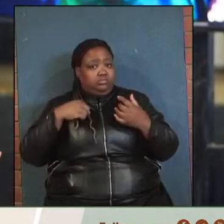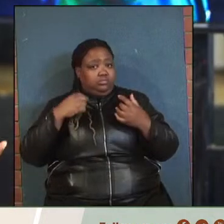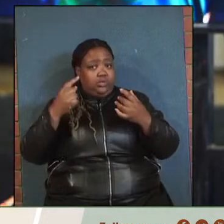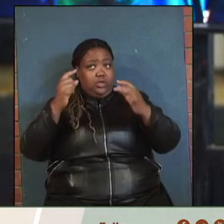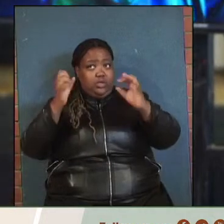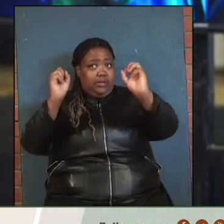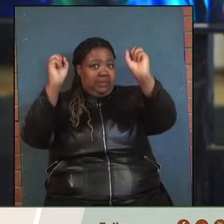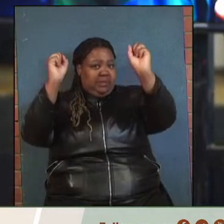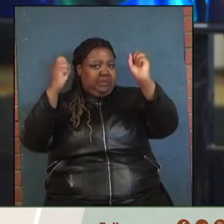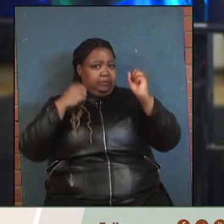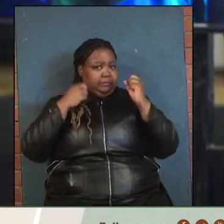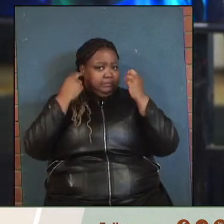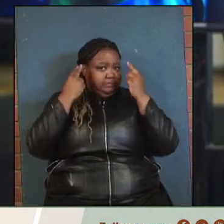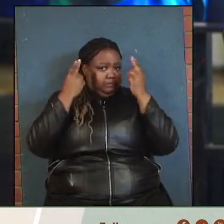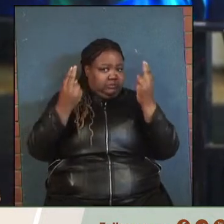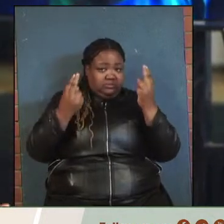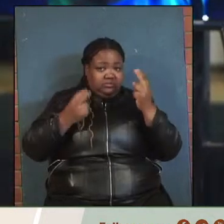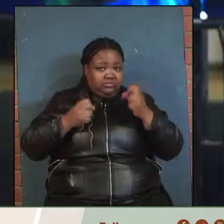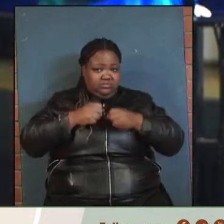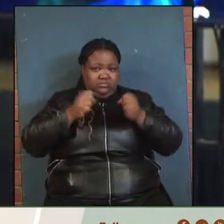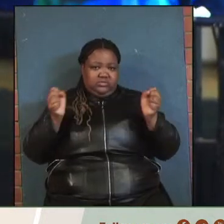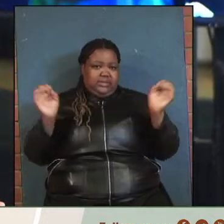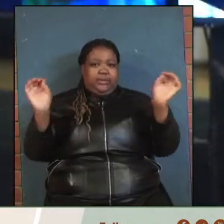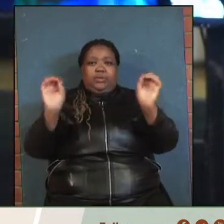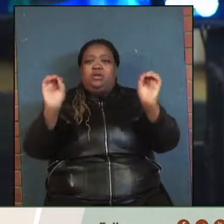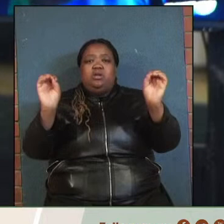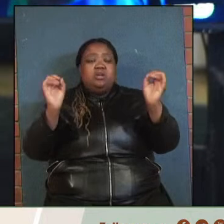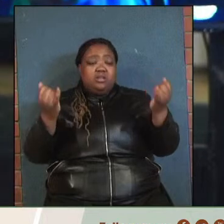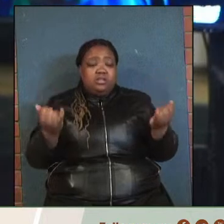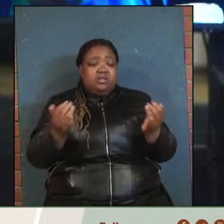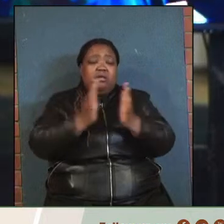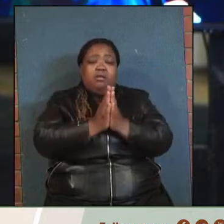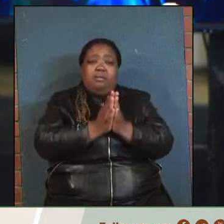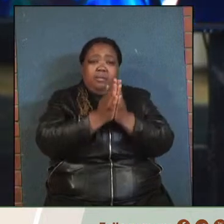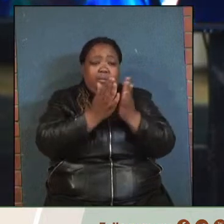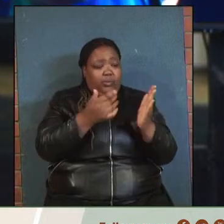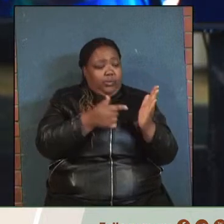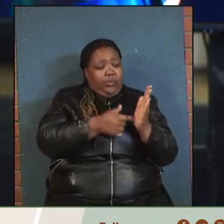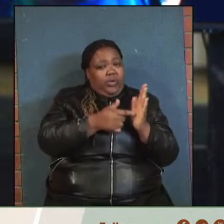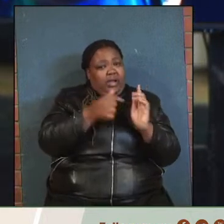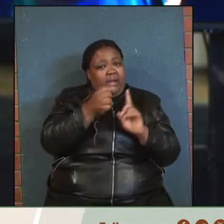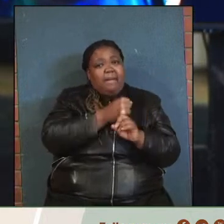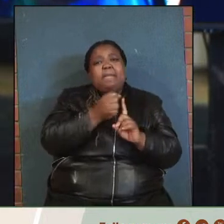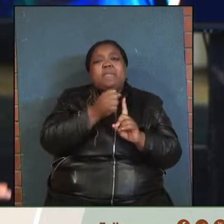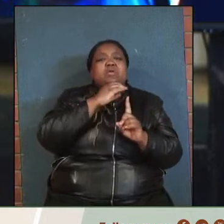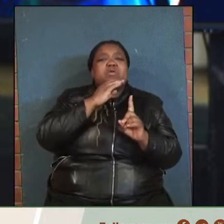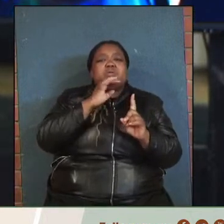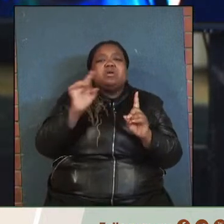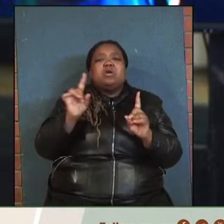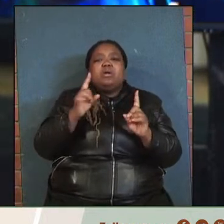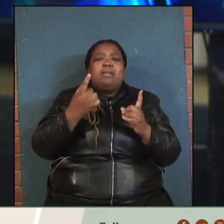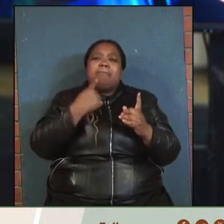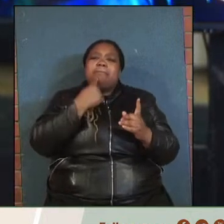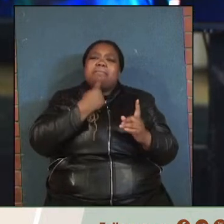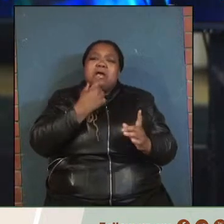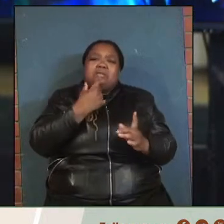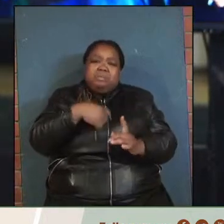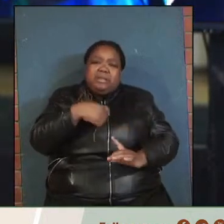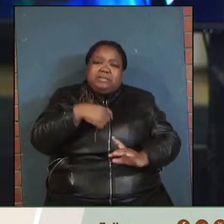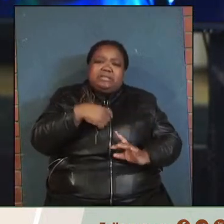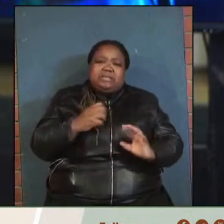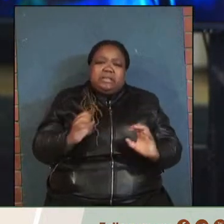seek help. All you've given me is the book version of what you think of abuse. You've not given me personal feedback, community feedback. You talk